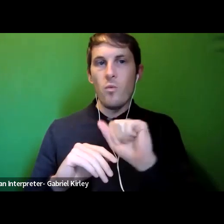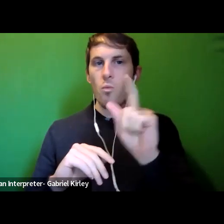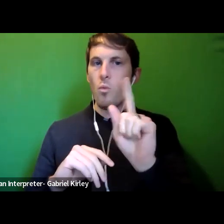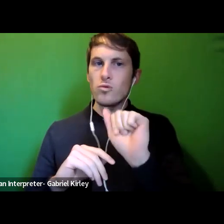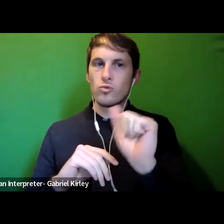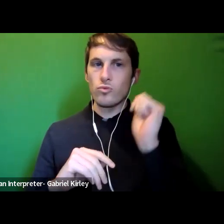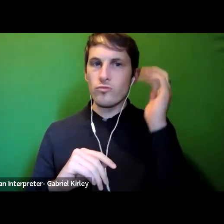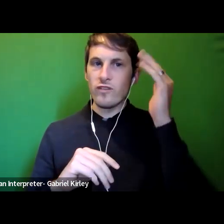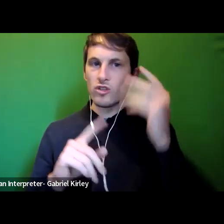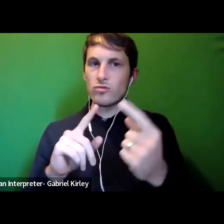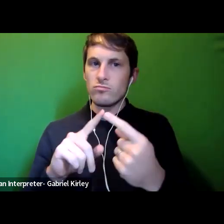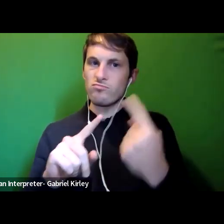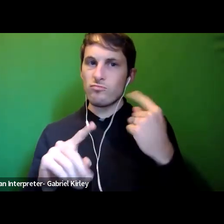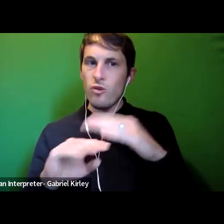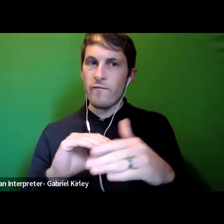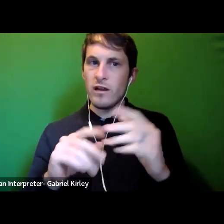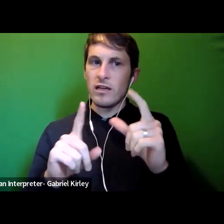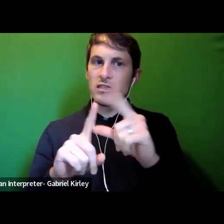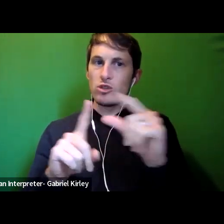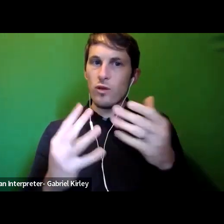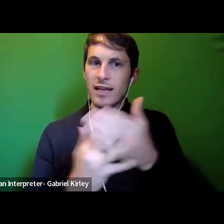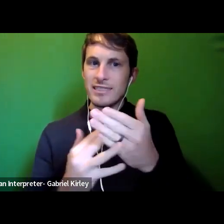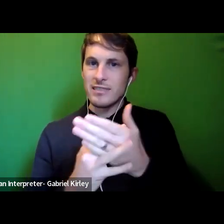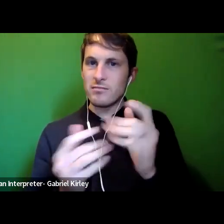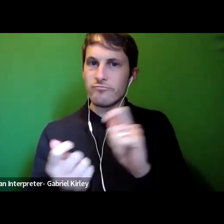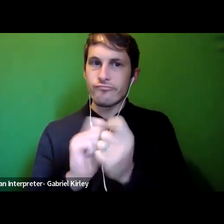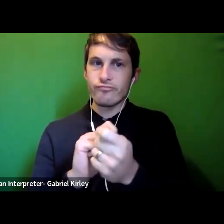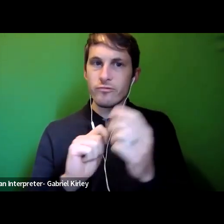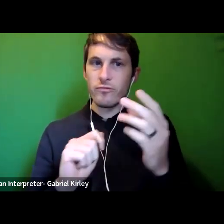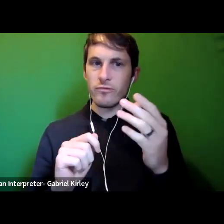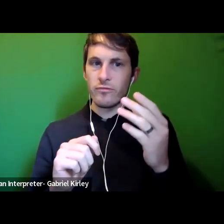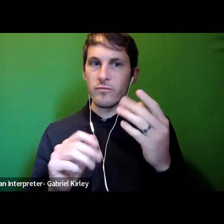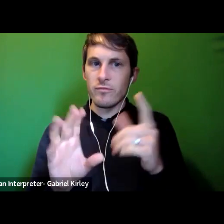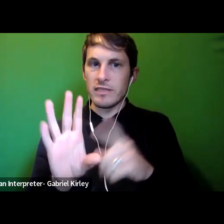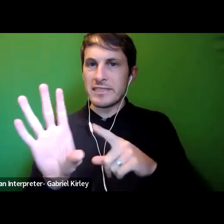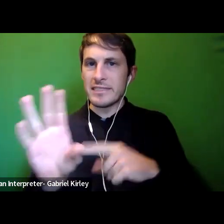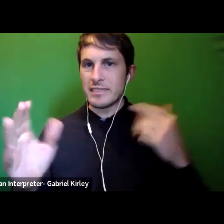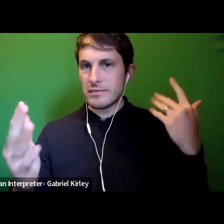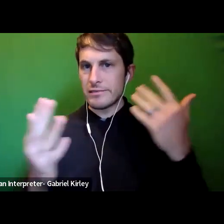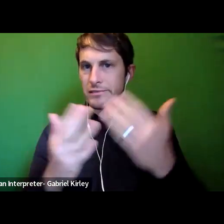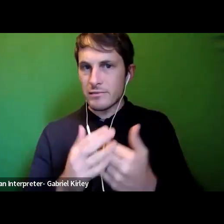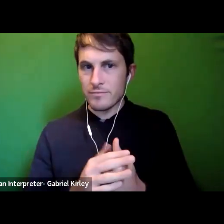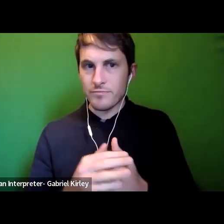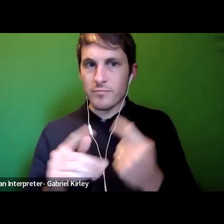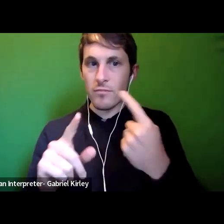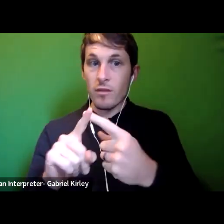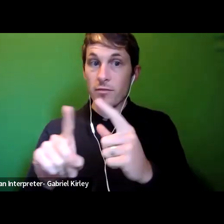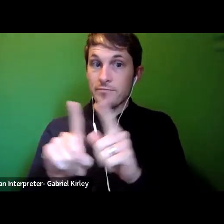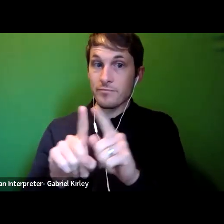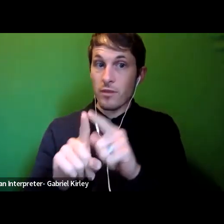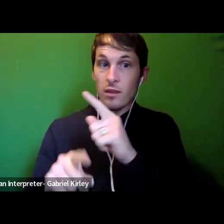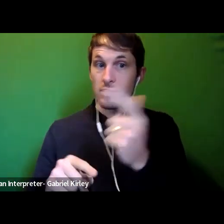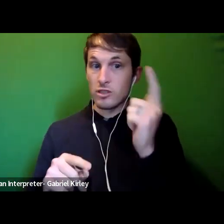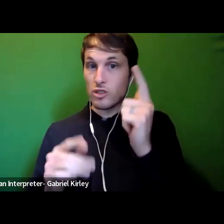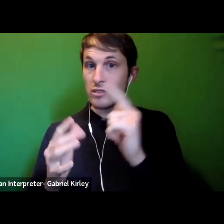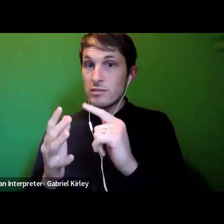been transformed throughout the past few years? And there's a second part to this question, I'm being cheeky. How has that expectation on academics and teaching